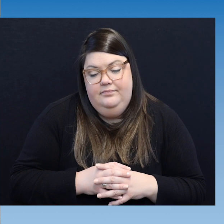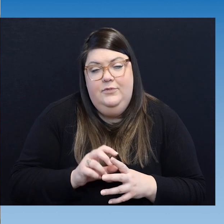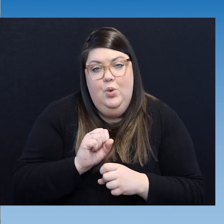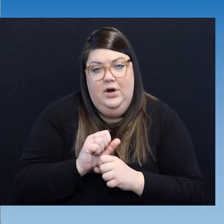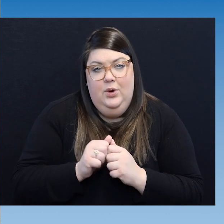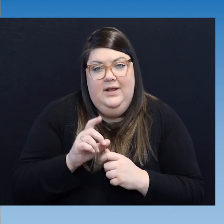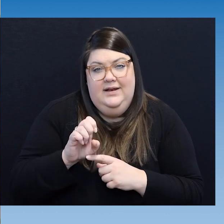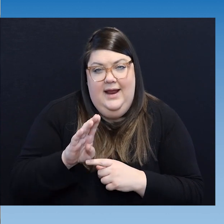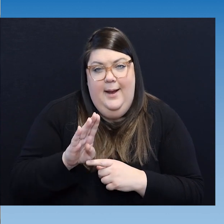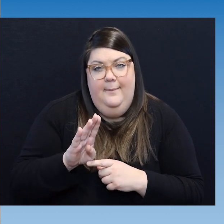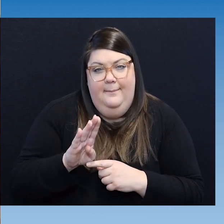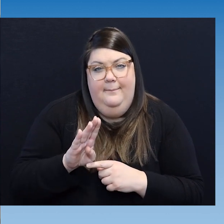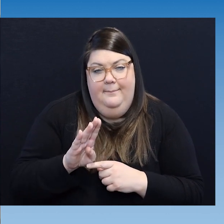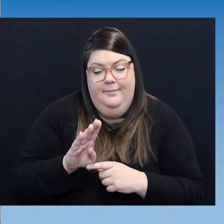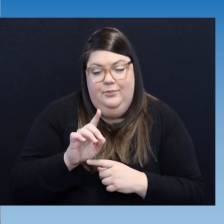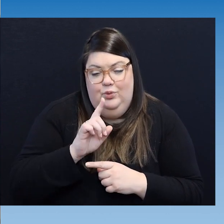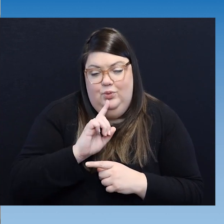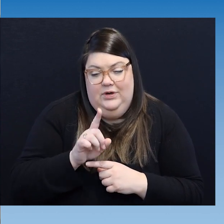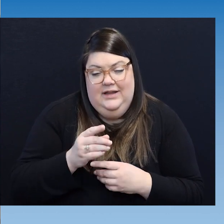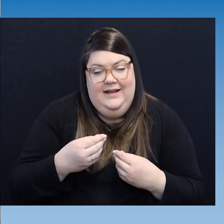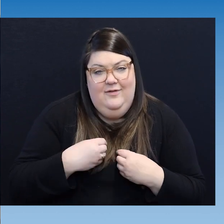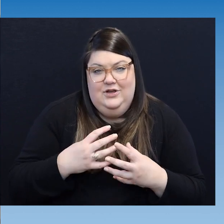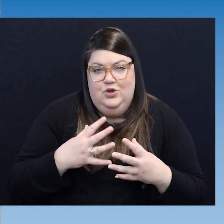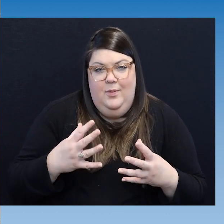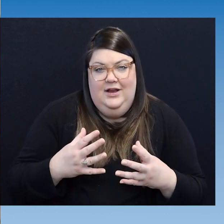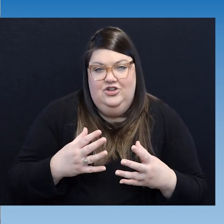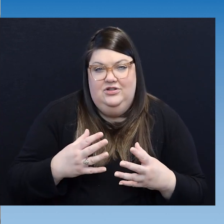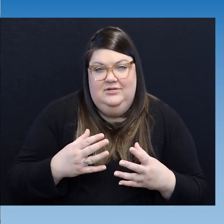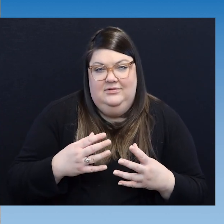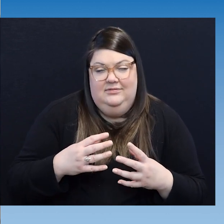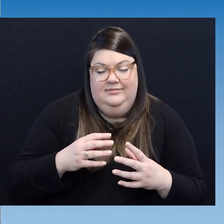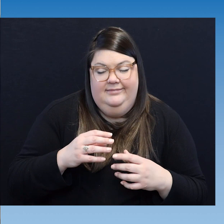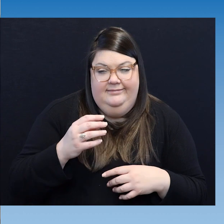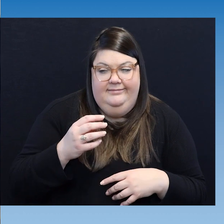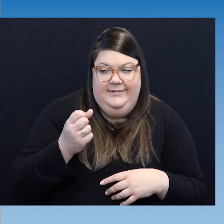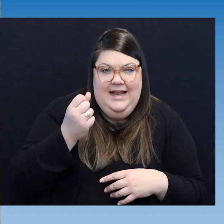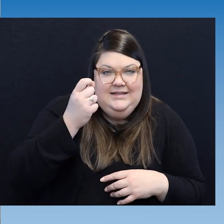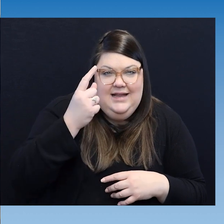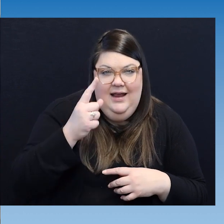working with Deb, I think really gave me so much insight